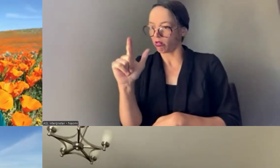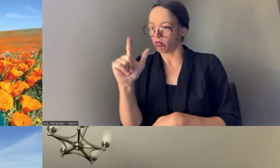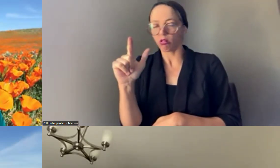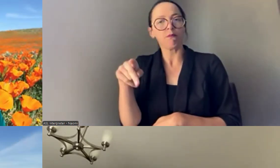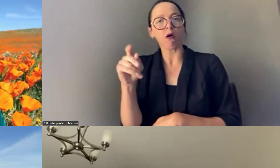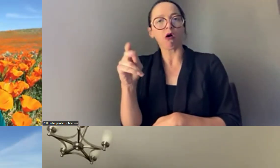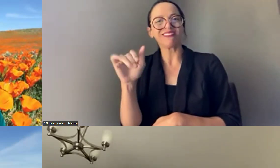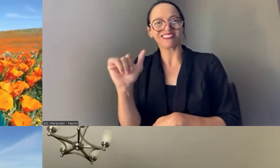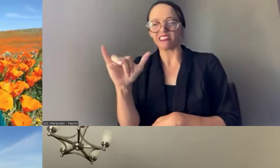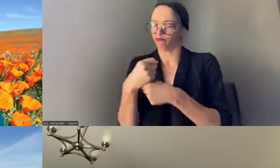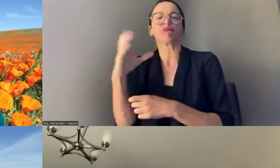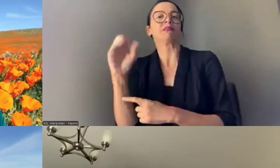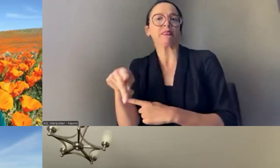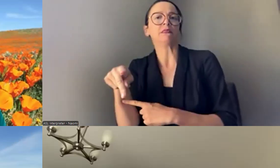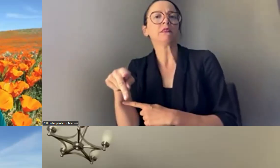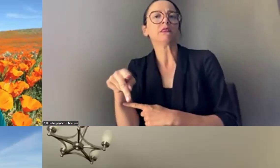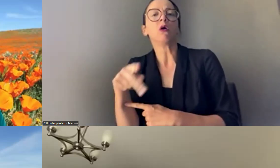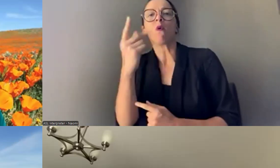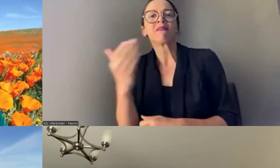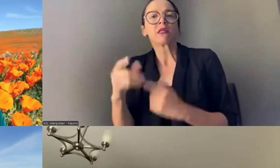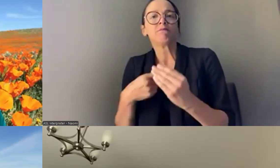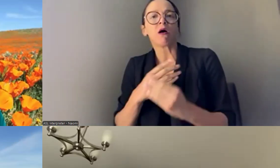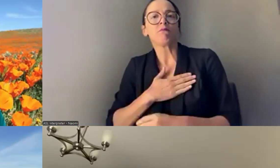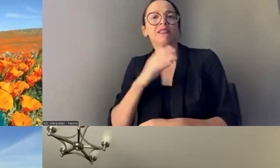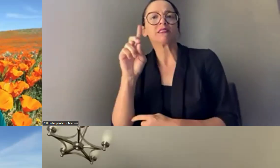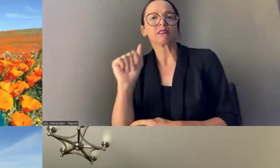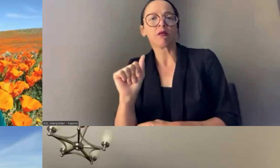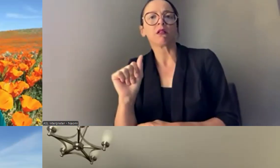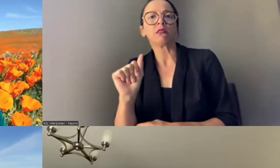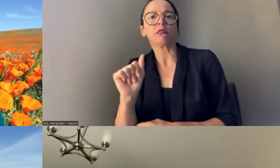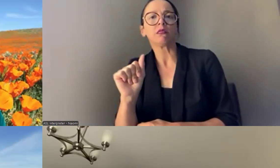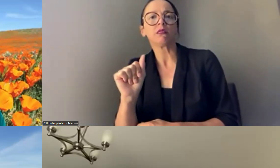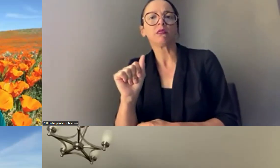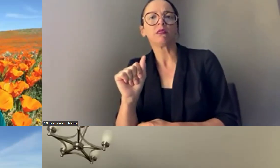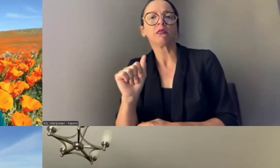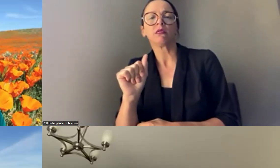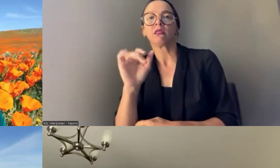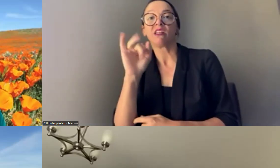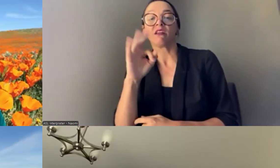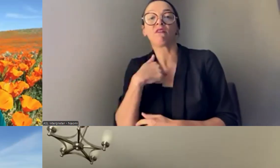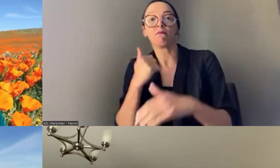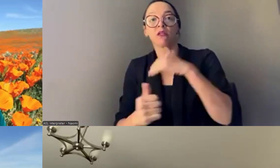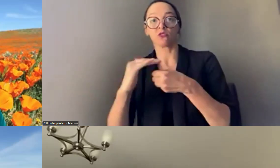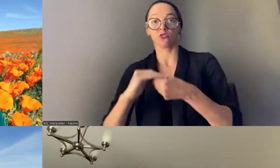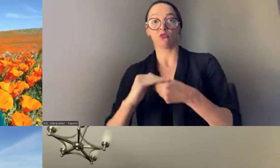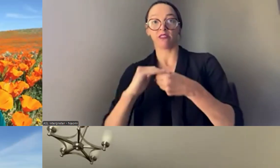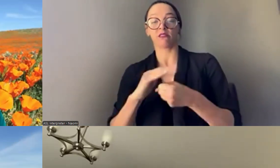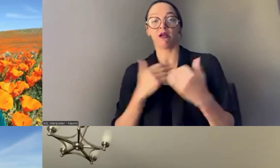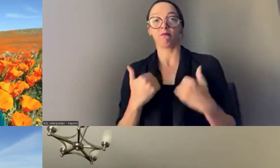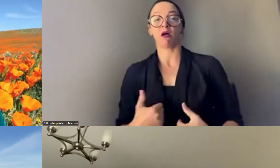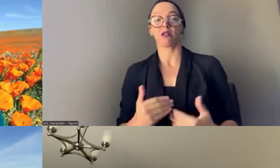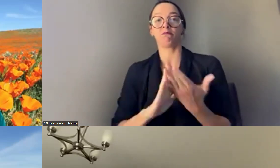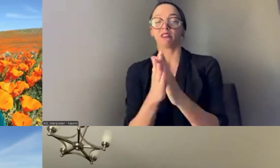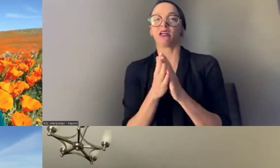over the years or manage it. But part of my disability is when I'm under stress, my body tightens up.